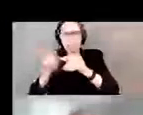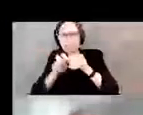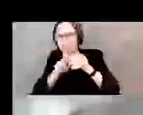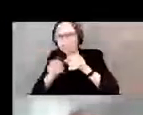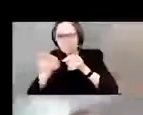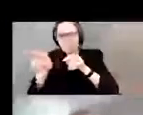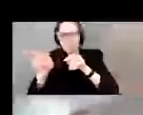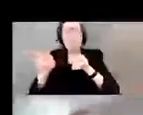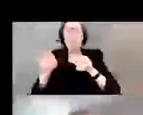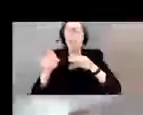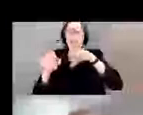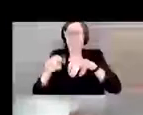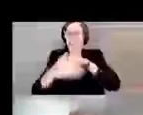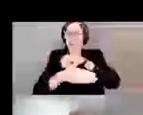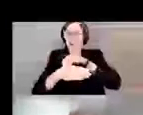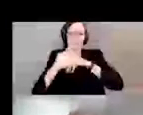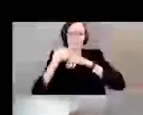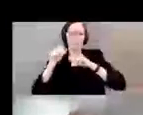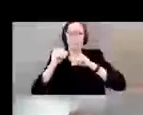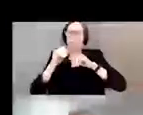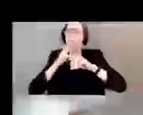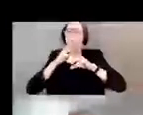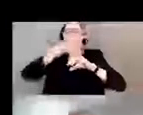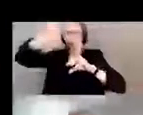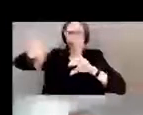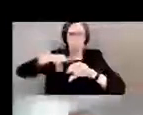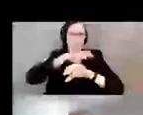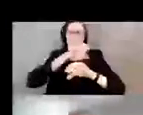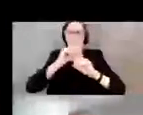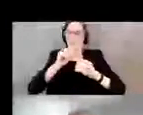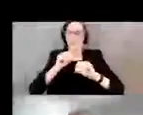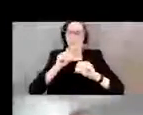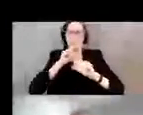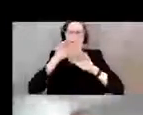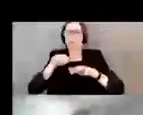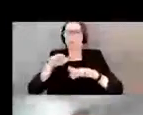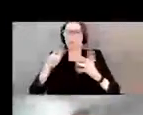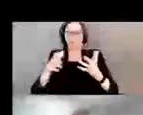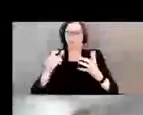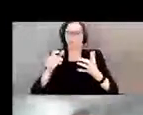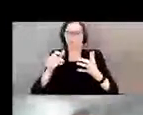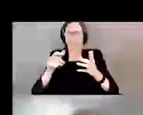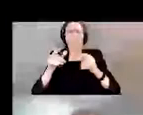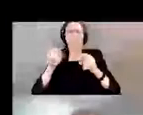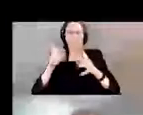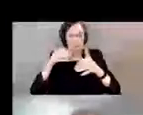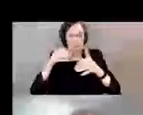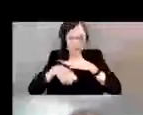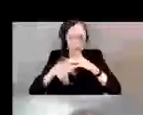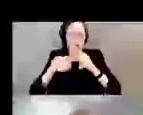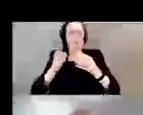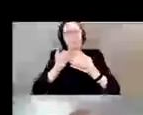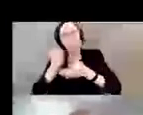is landlocked. It does not have access to any ocean. So if you want to get into the country, you either have to go